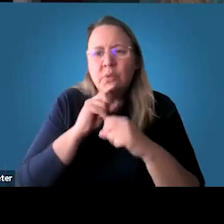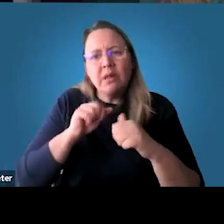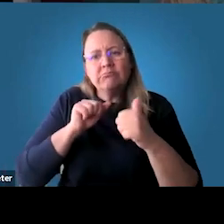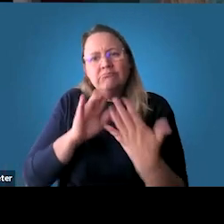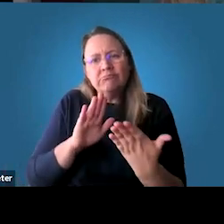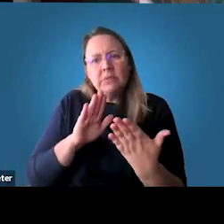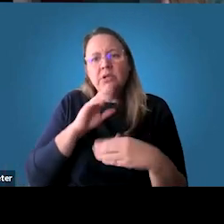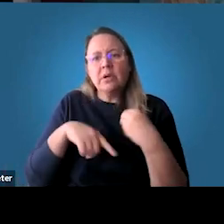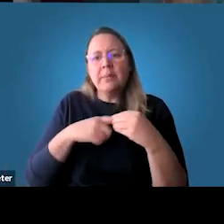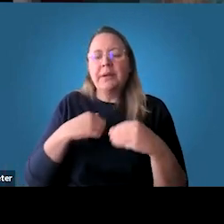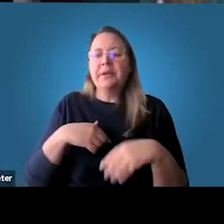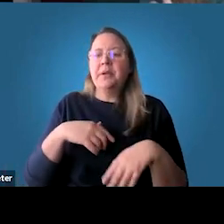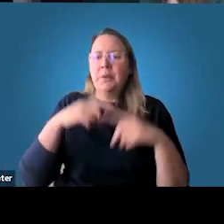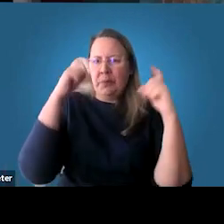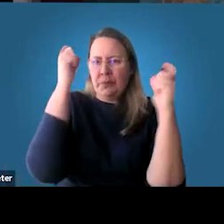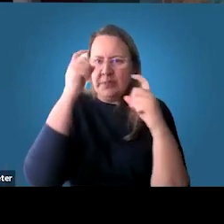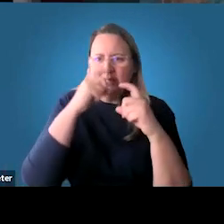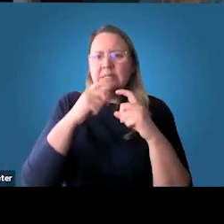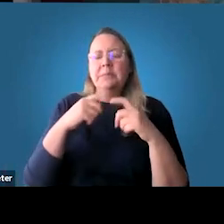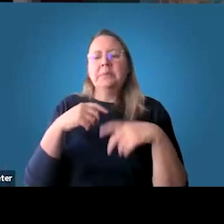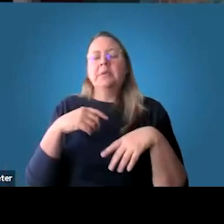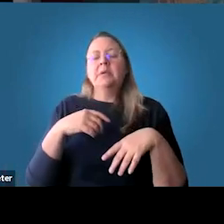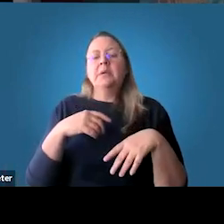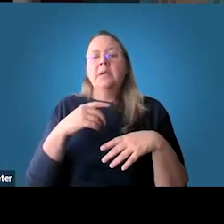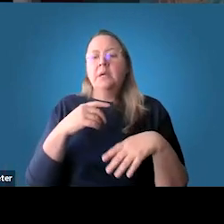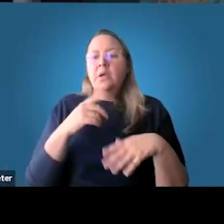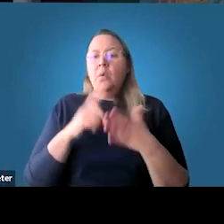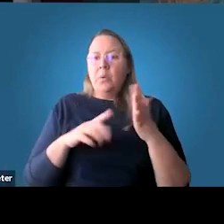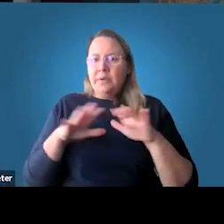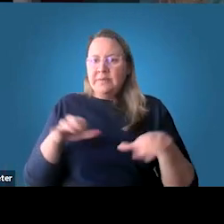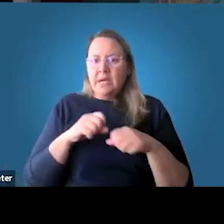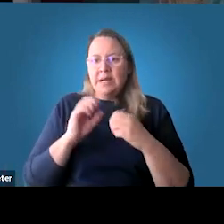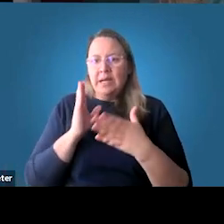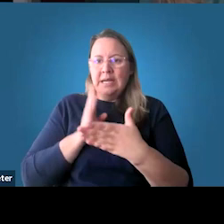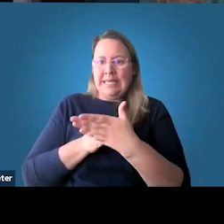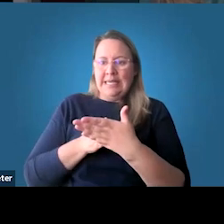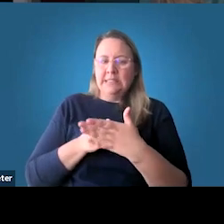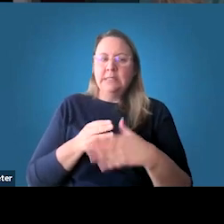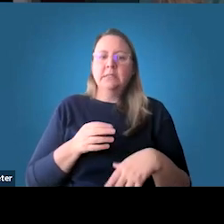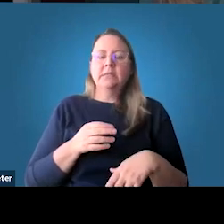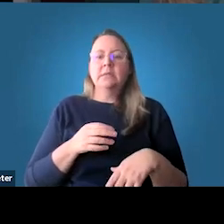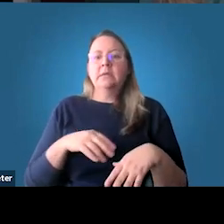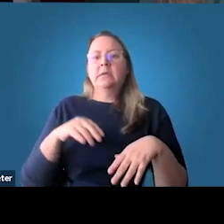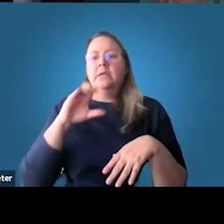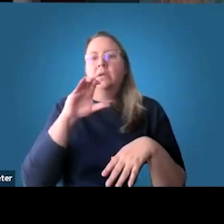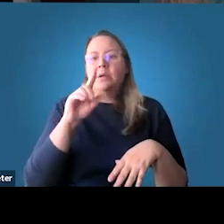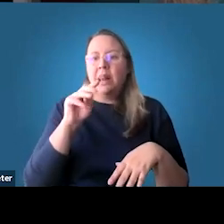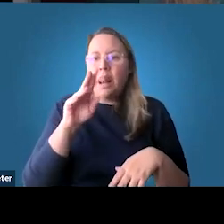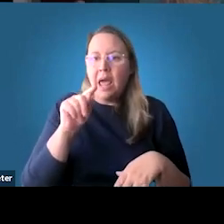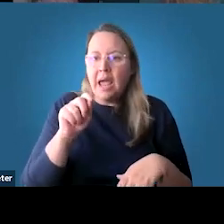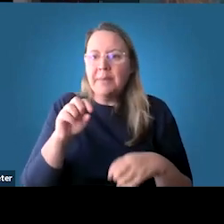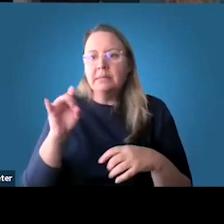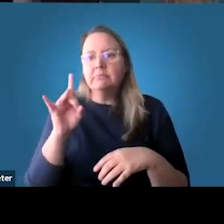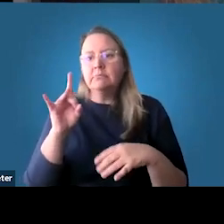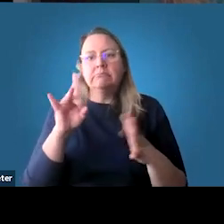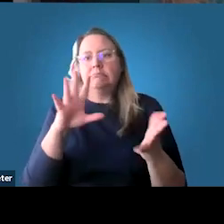stance of abundance and wisdom and generosity, especially against a backdrop of climate disasters, executive orders,